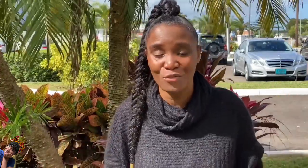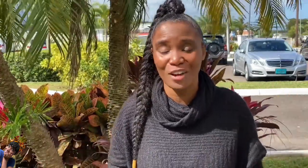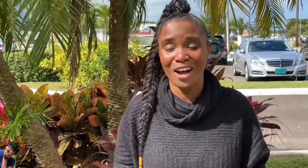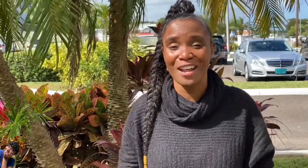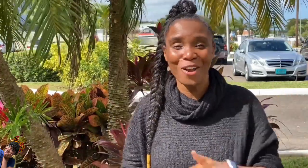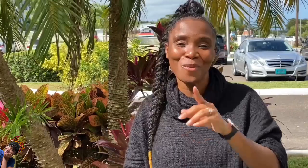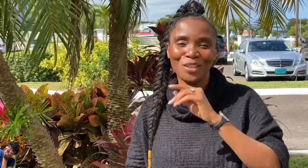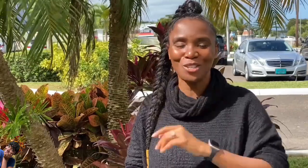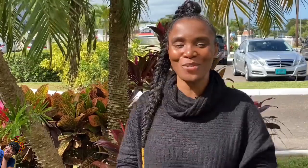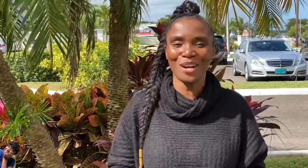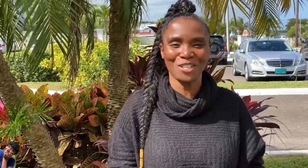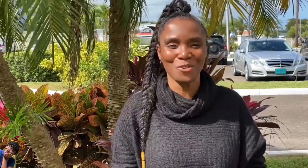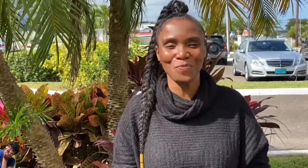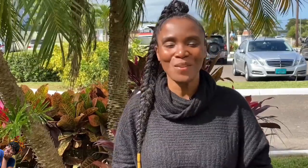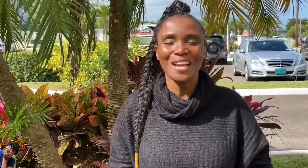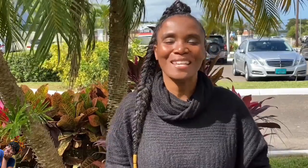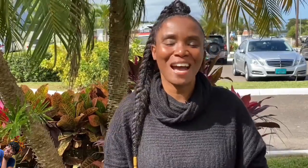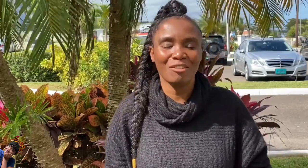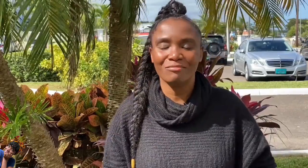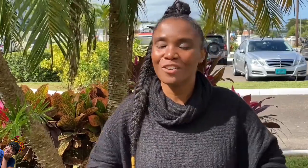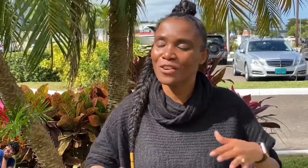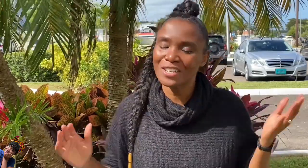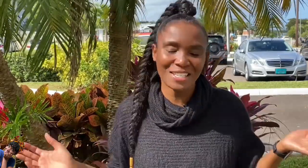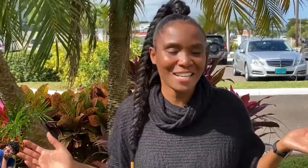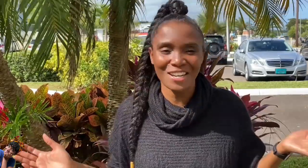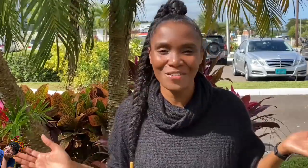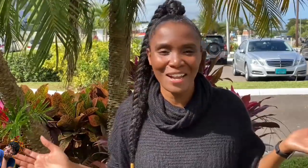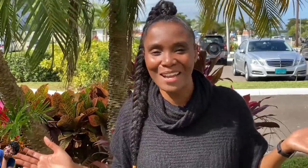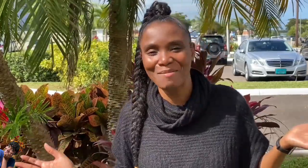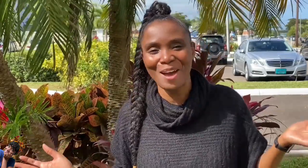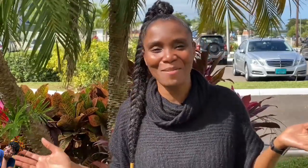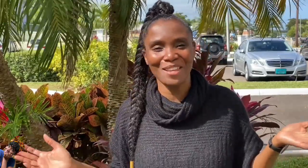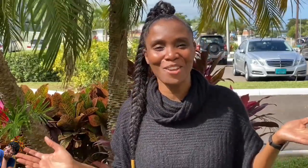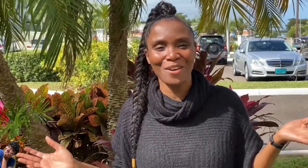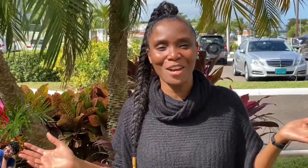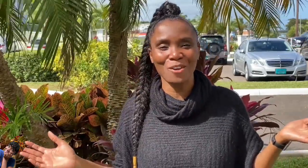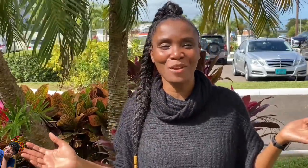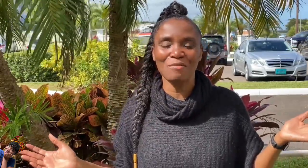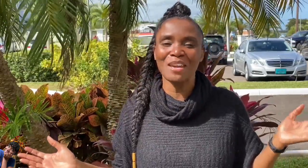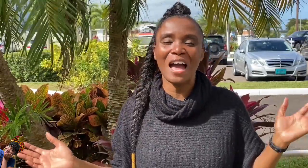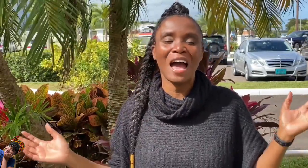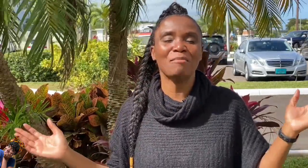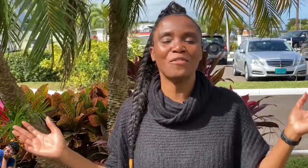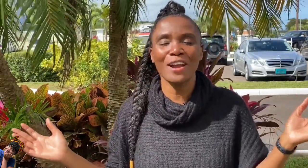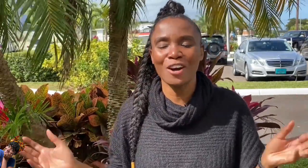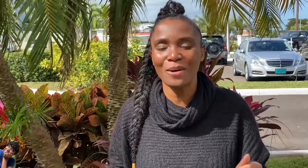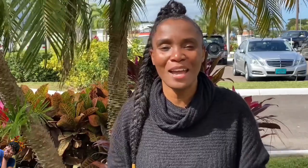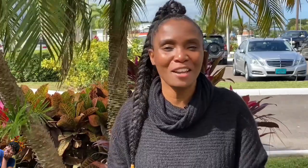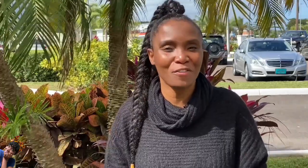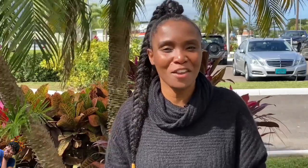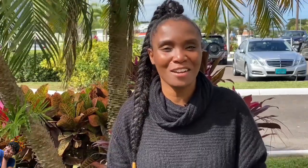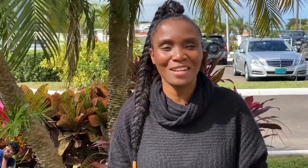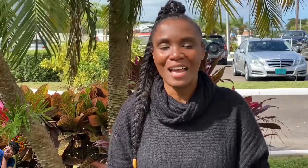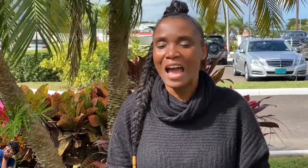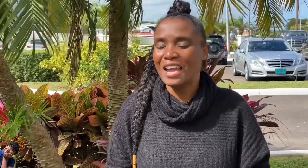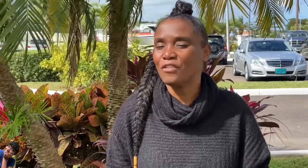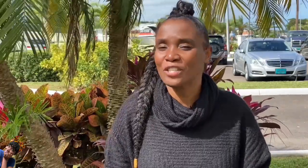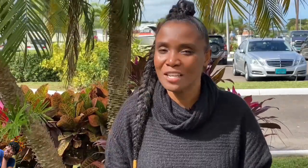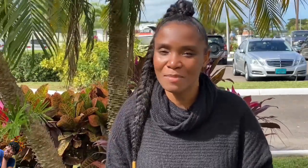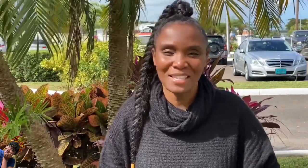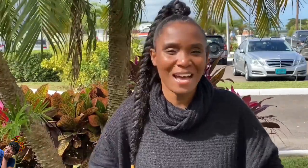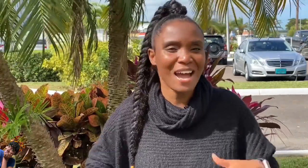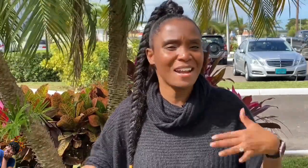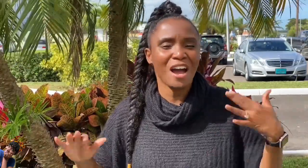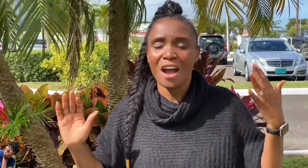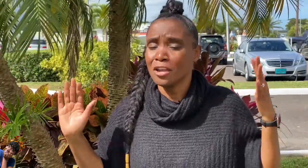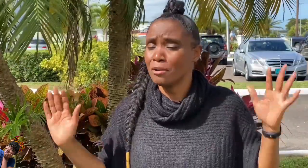was made for God. I hope that you are too. Now, of course, I said it already. I'm happy that you are here with me. And before I go any further, if you're